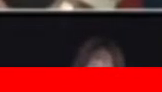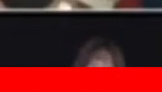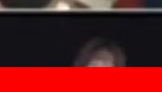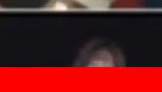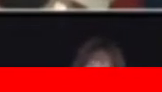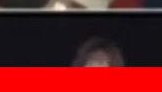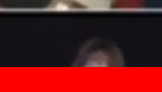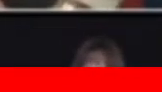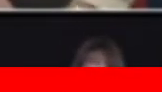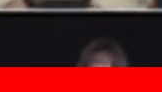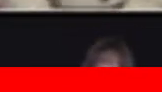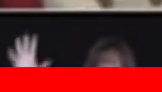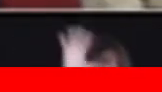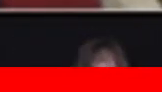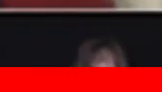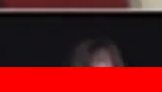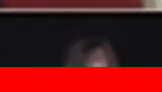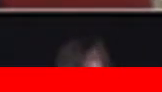to Minister Elliott.